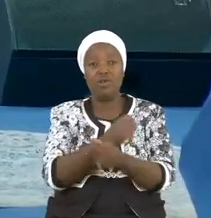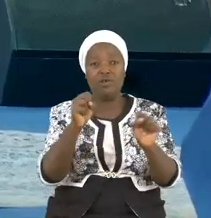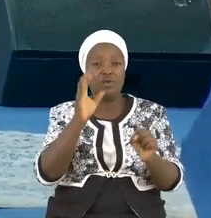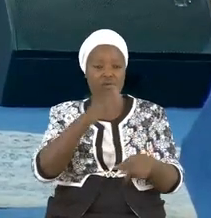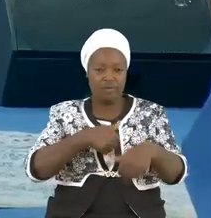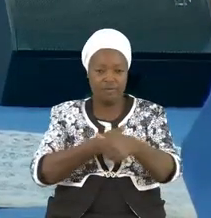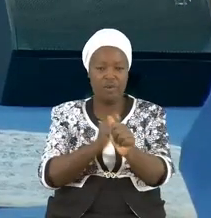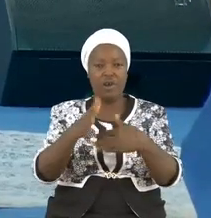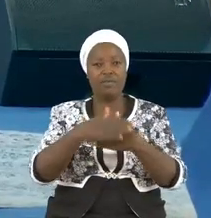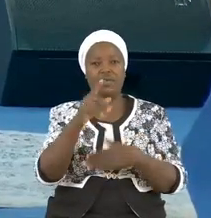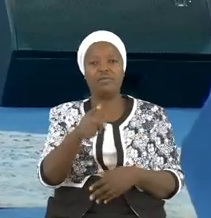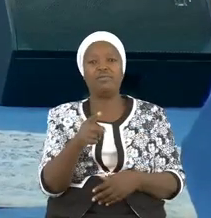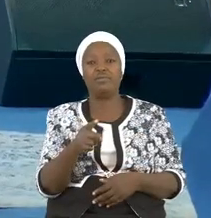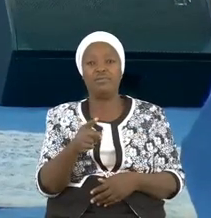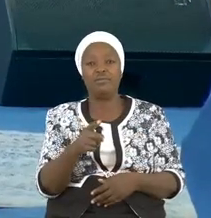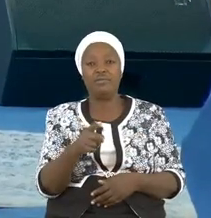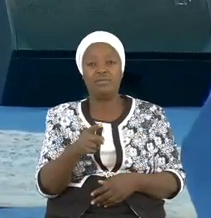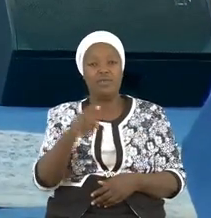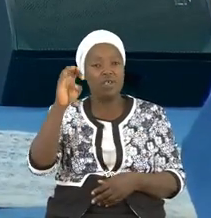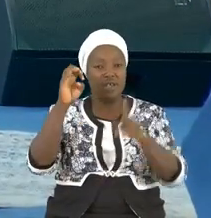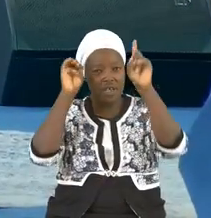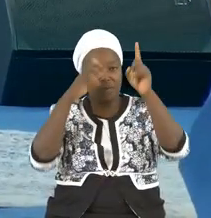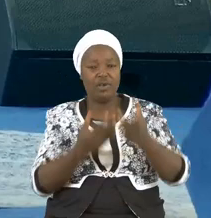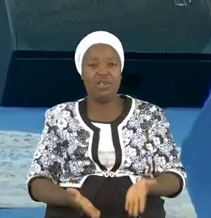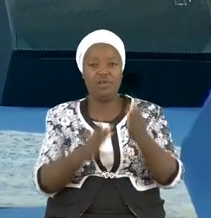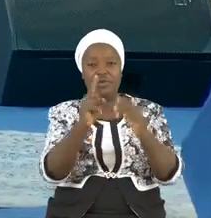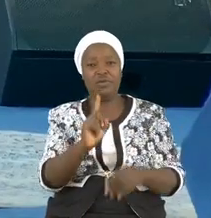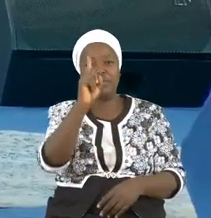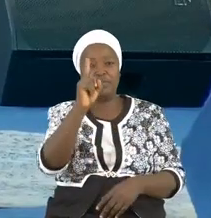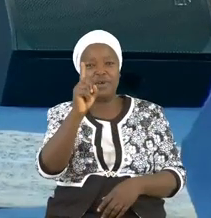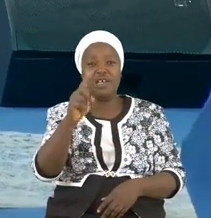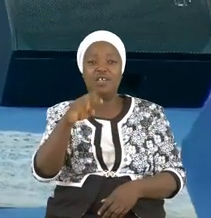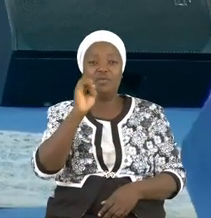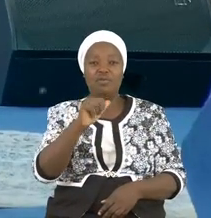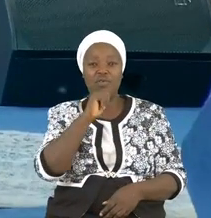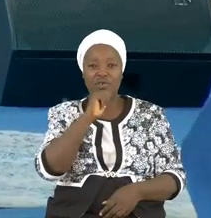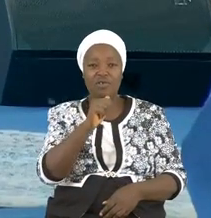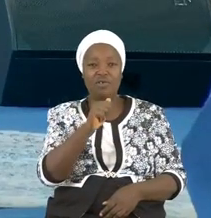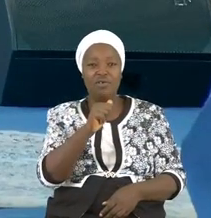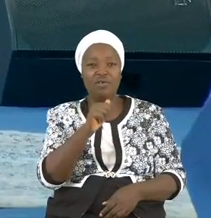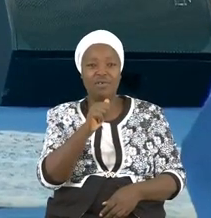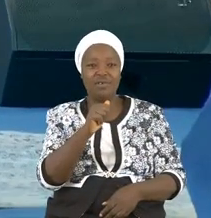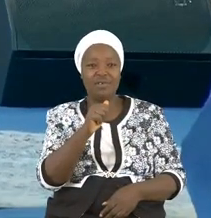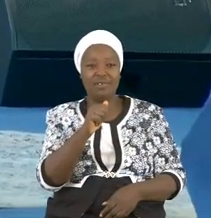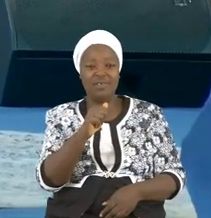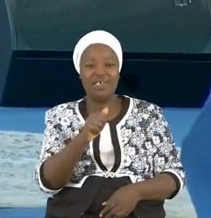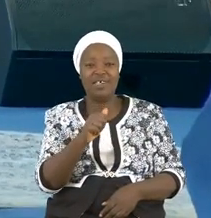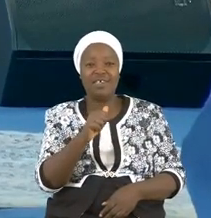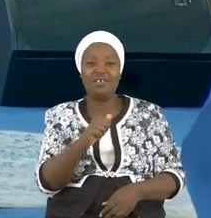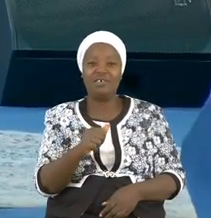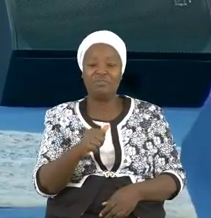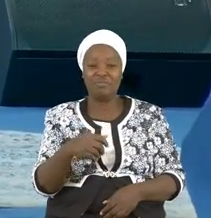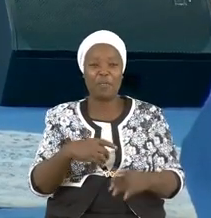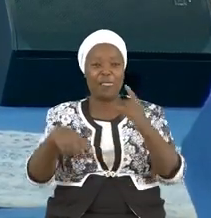after you. It will lift you up. You will not be tail. Okay, let me say it for myself. I will not